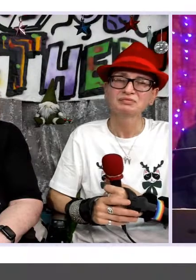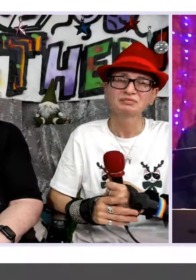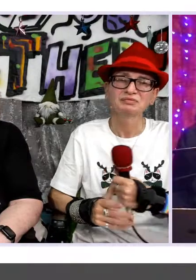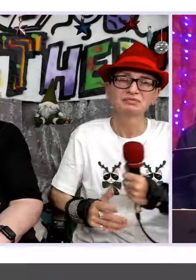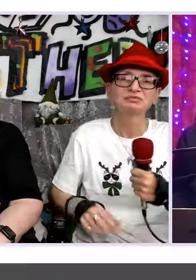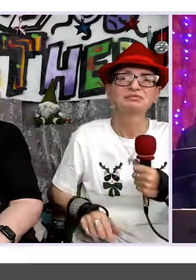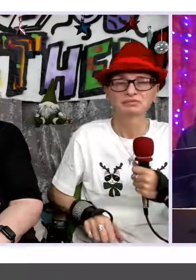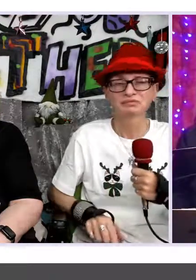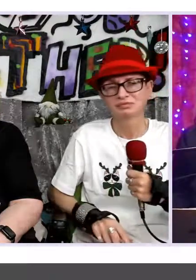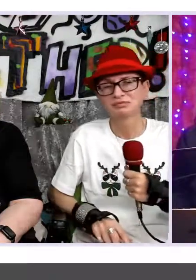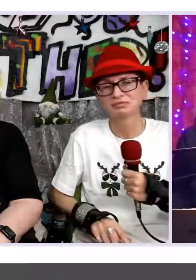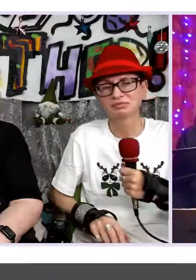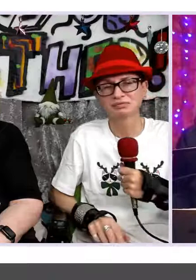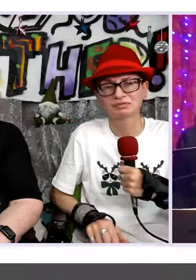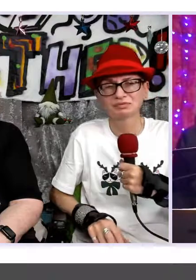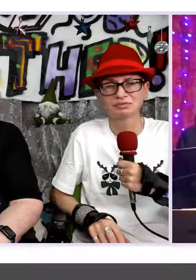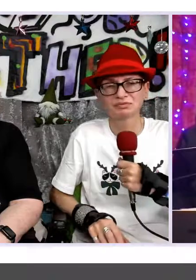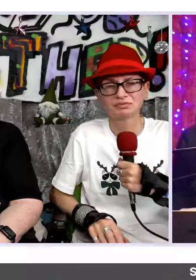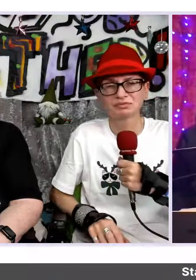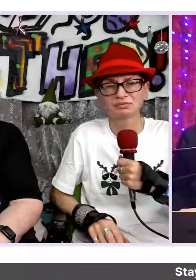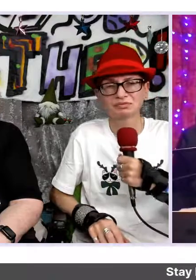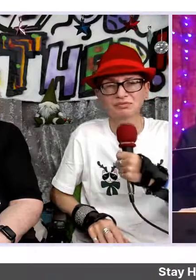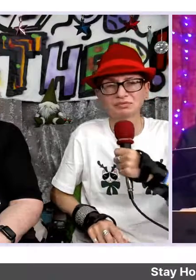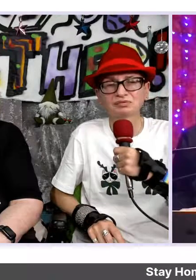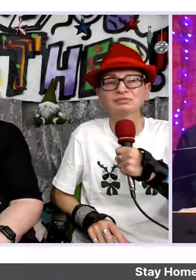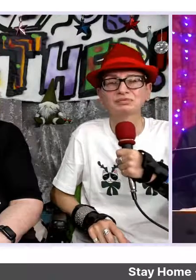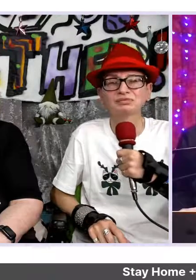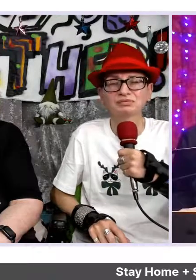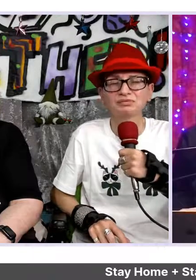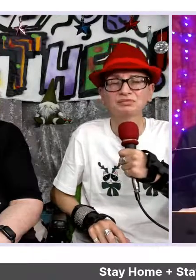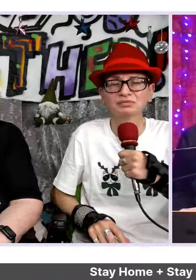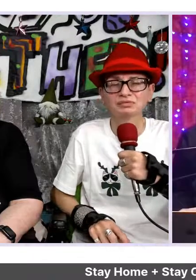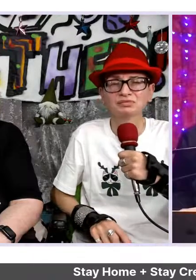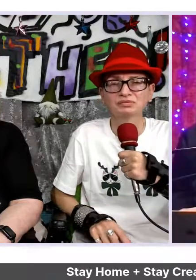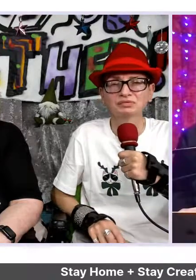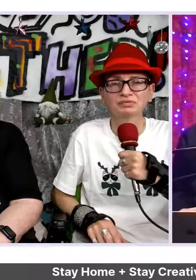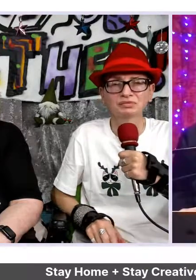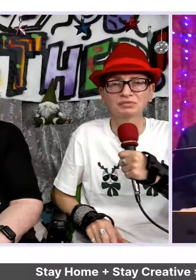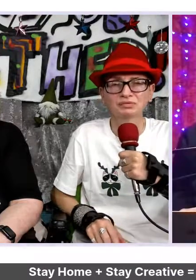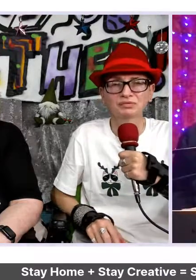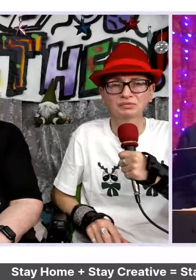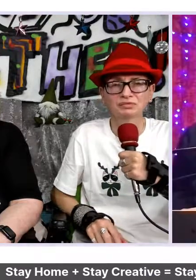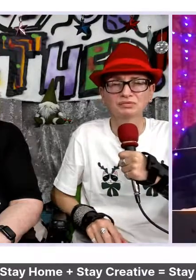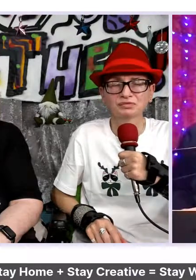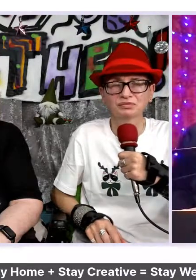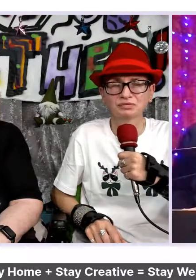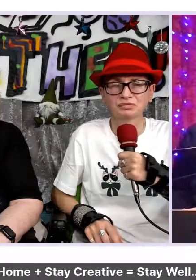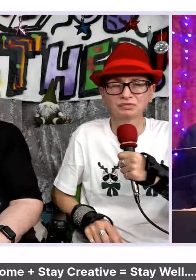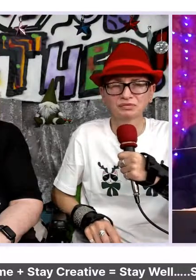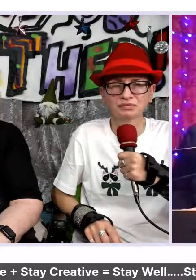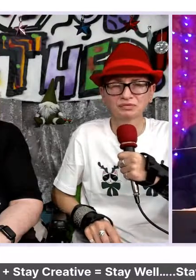huge. And I think we should kind of really embrace that that's what we do with Together. And